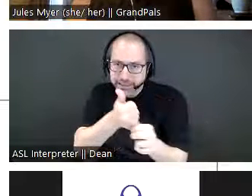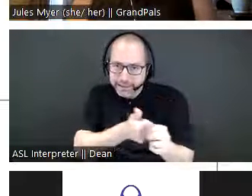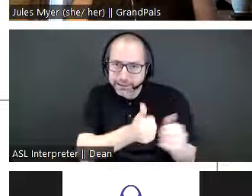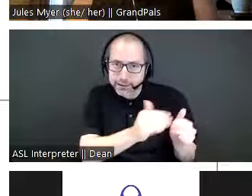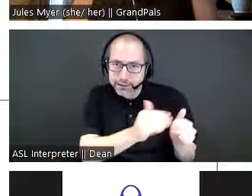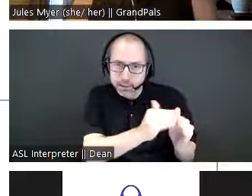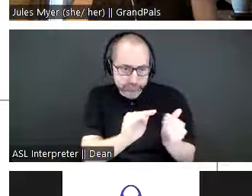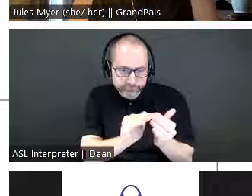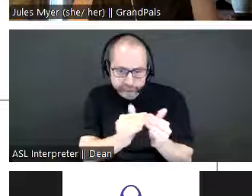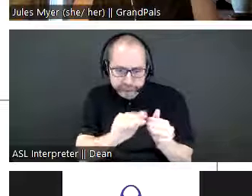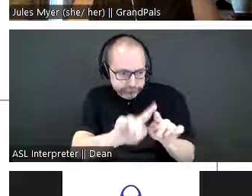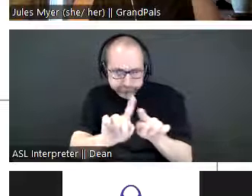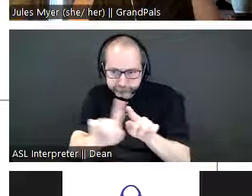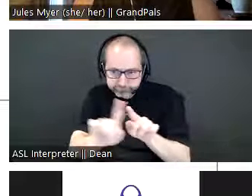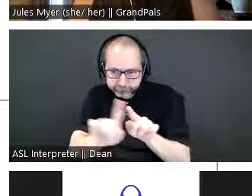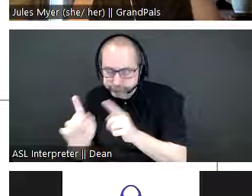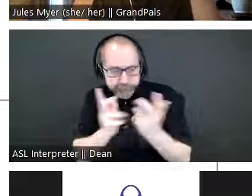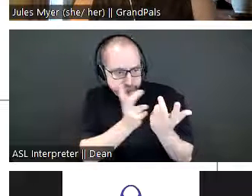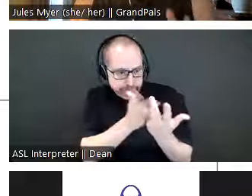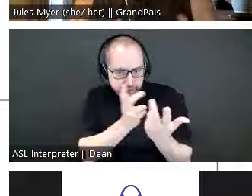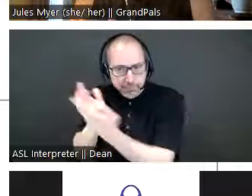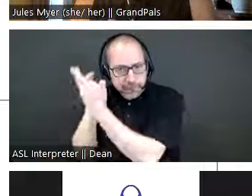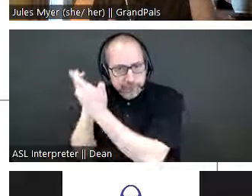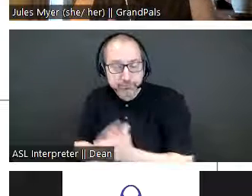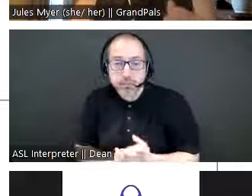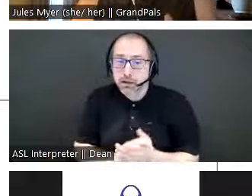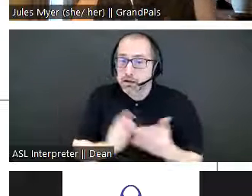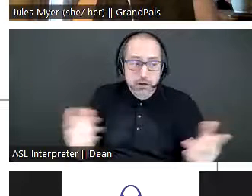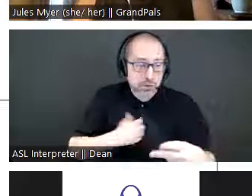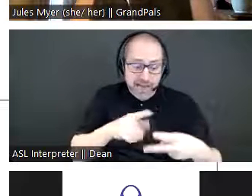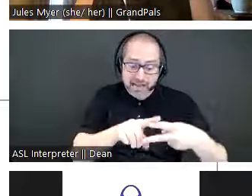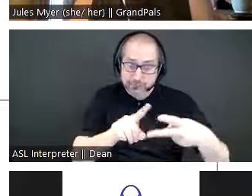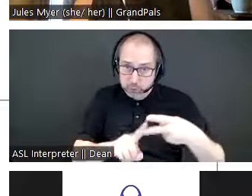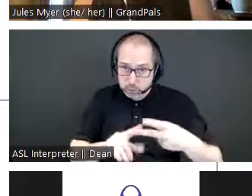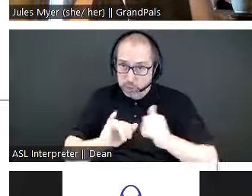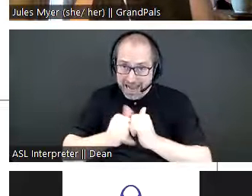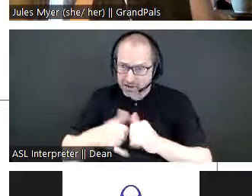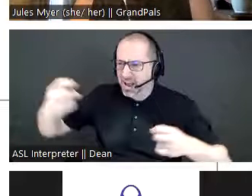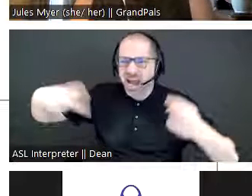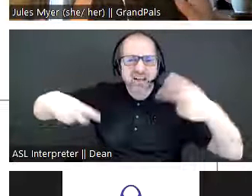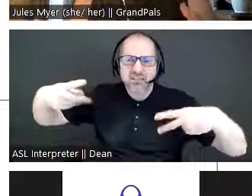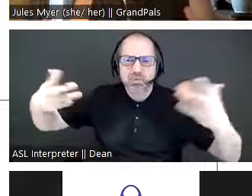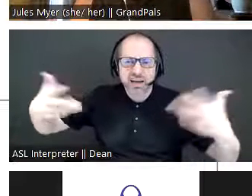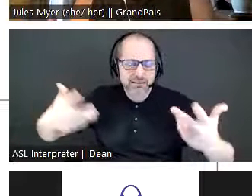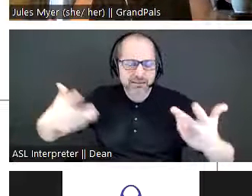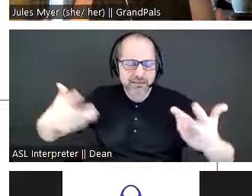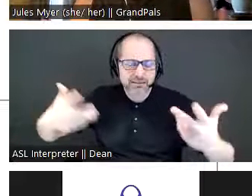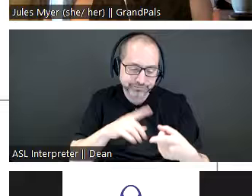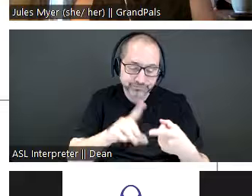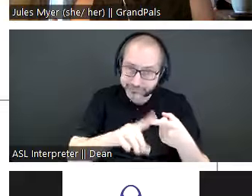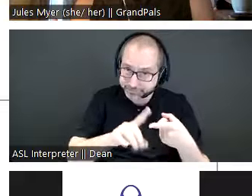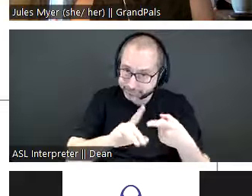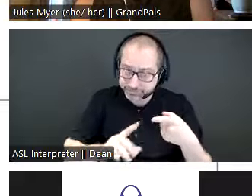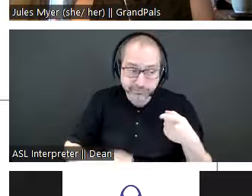And so by doing so, we have two modes in which this program can run. One is that